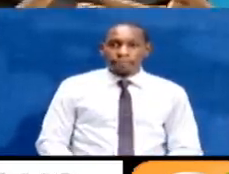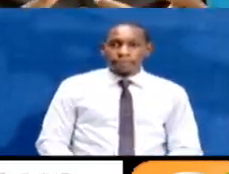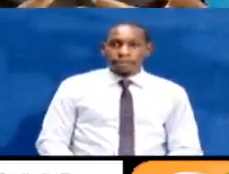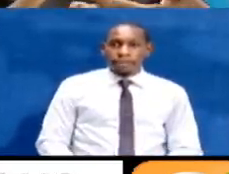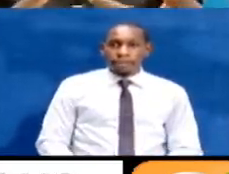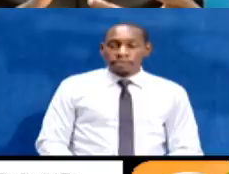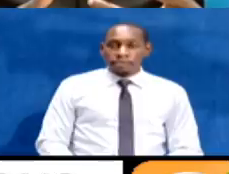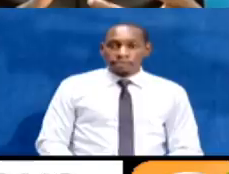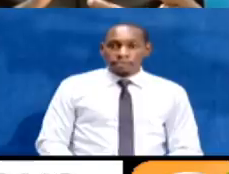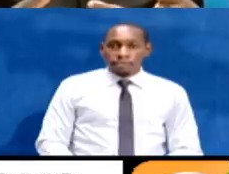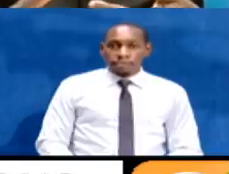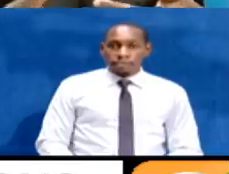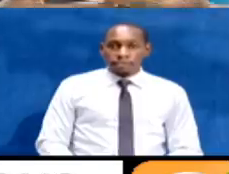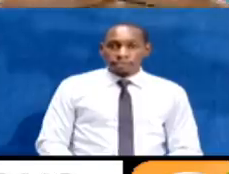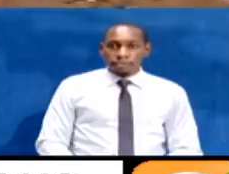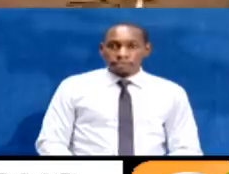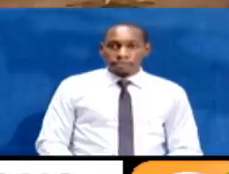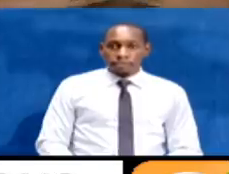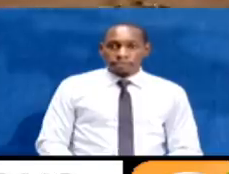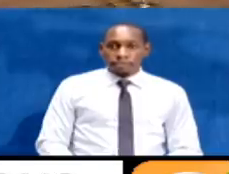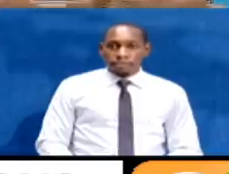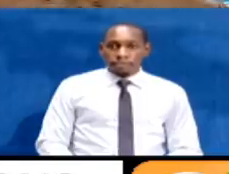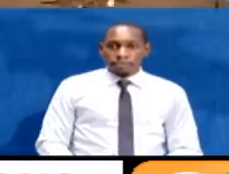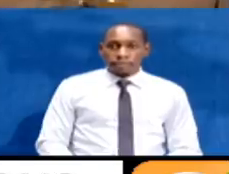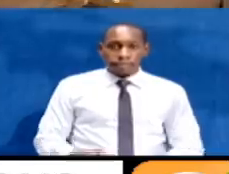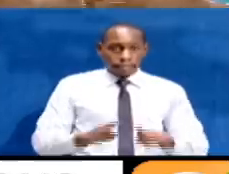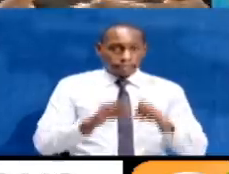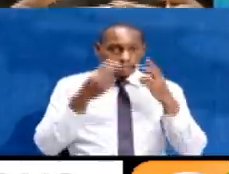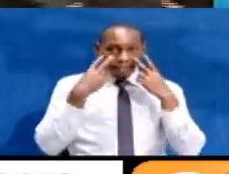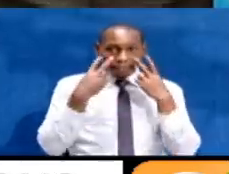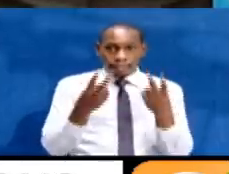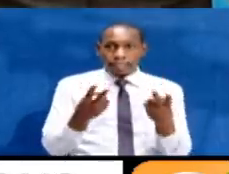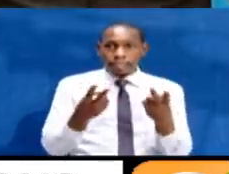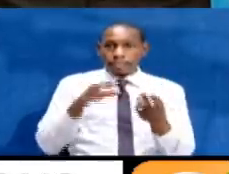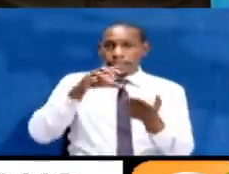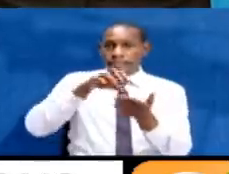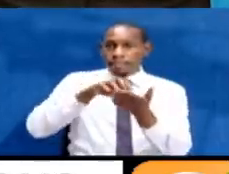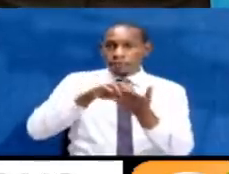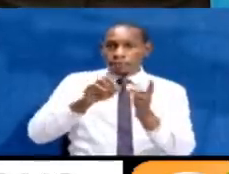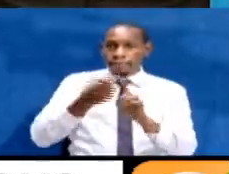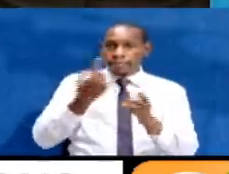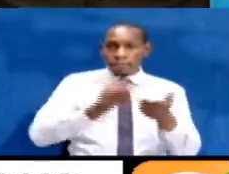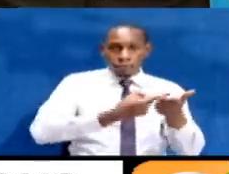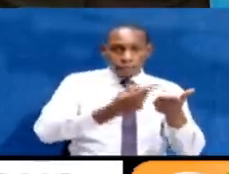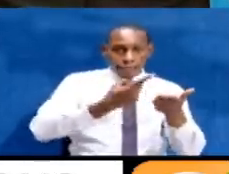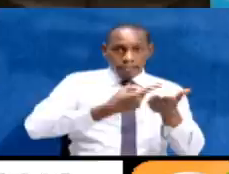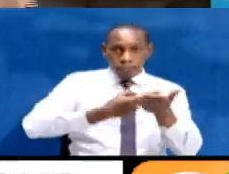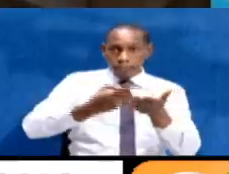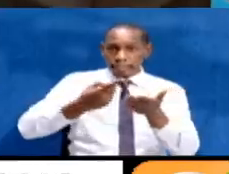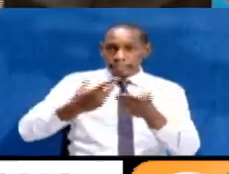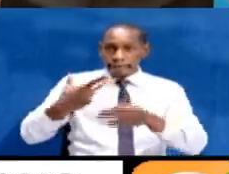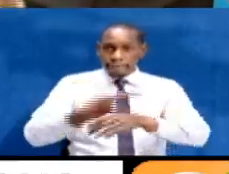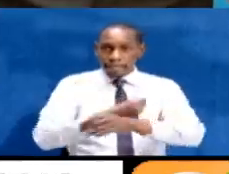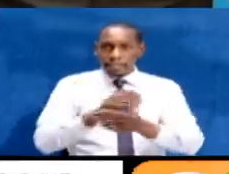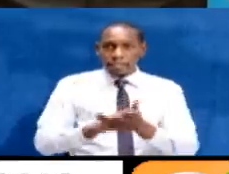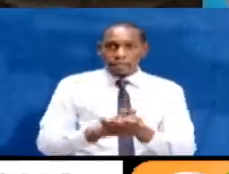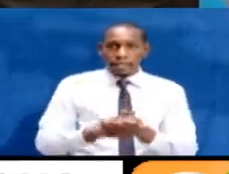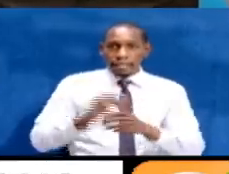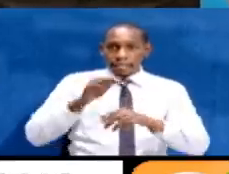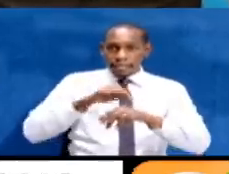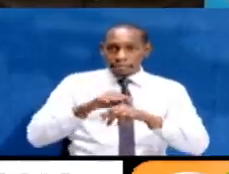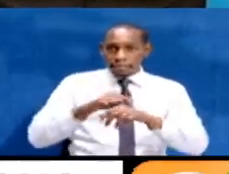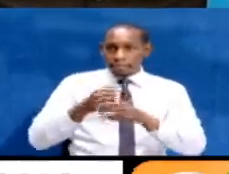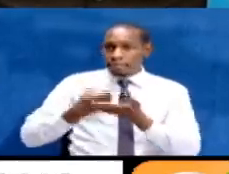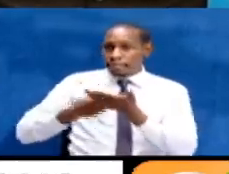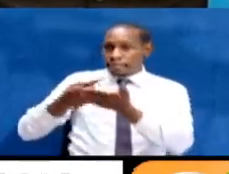that this is the space as well. Look at the trends in the initial weeks of the vaccination. I think when we sat